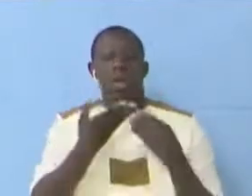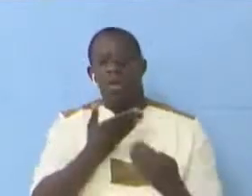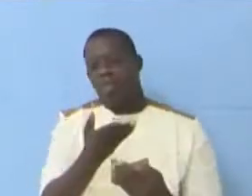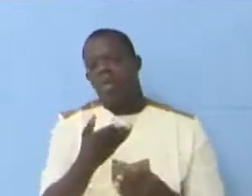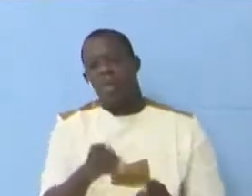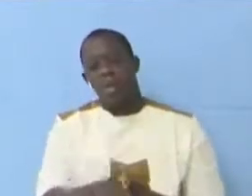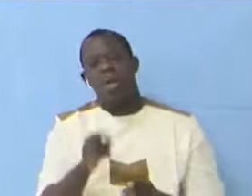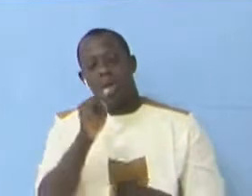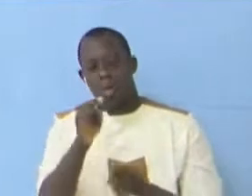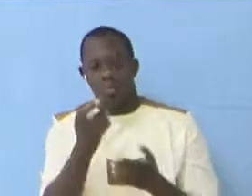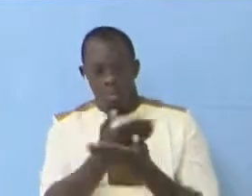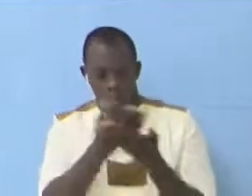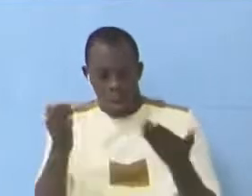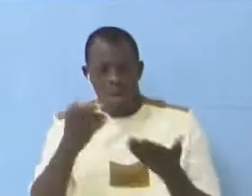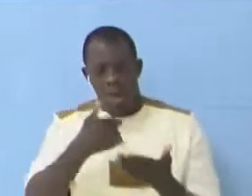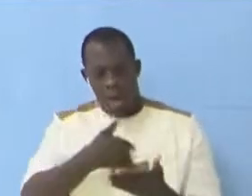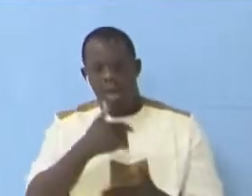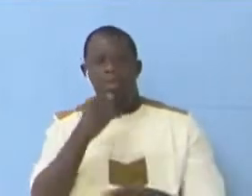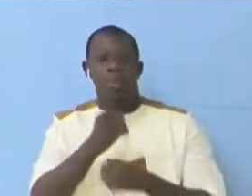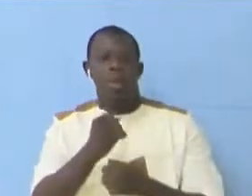that was why I was arrested.